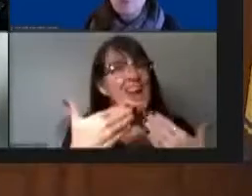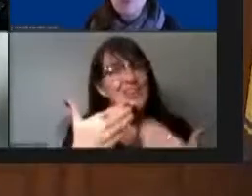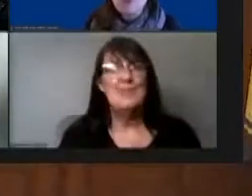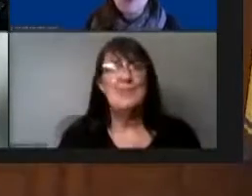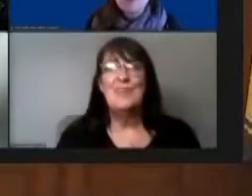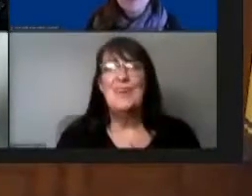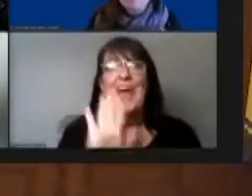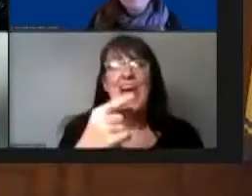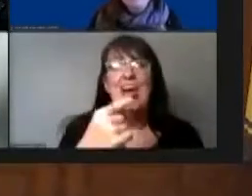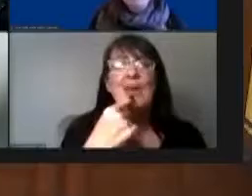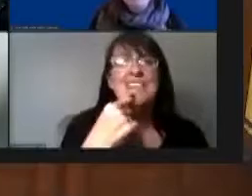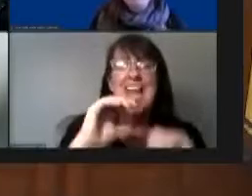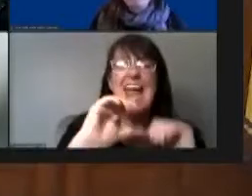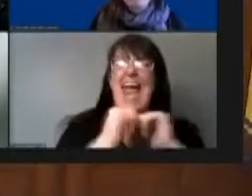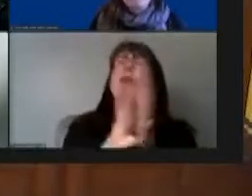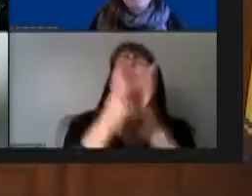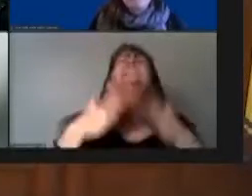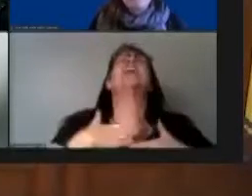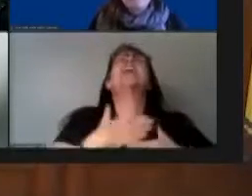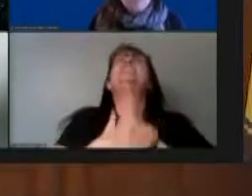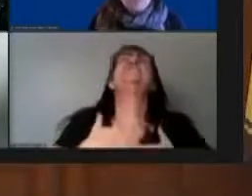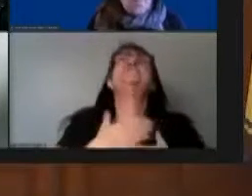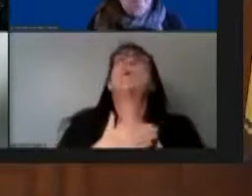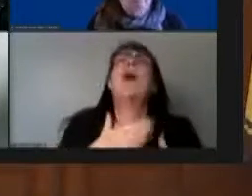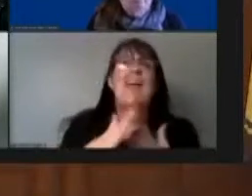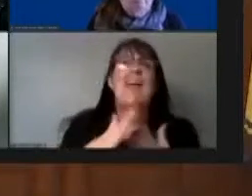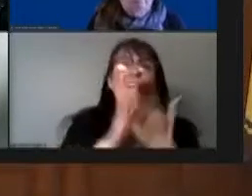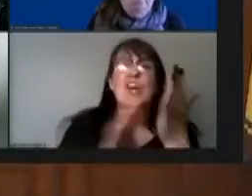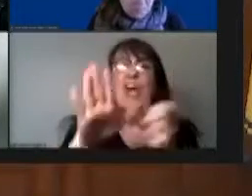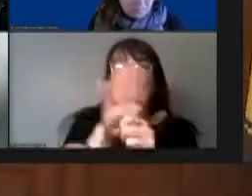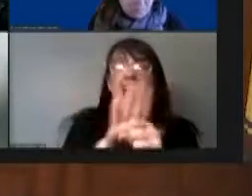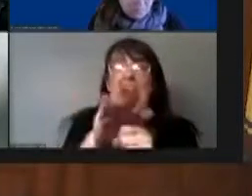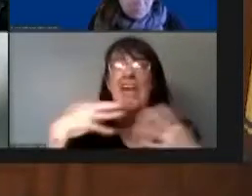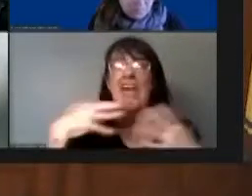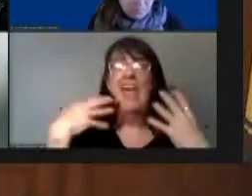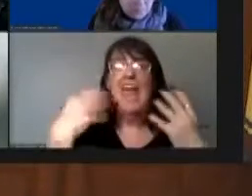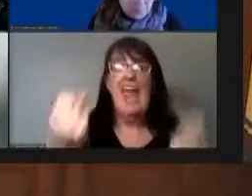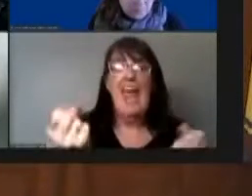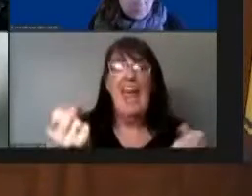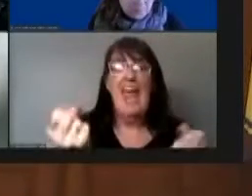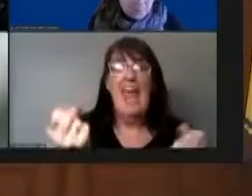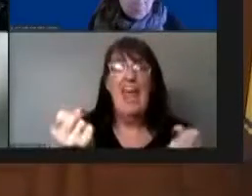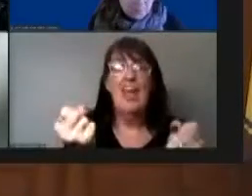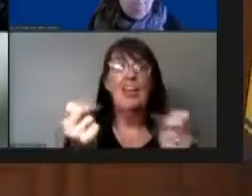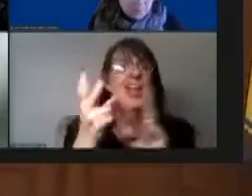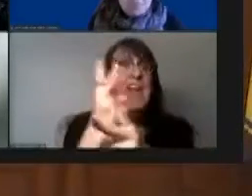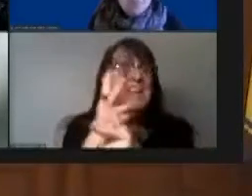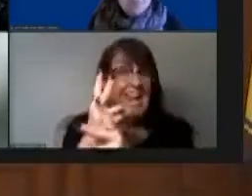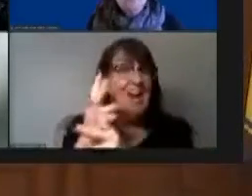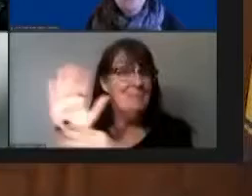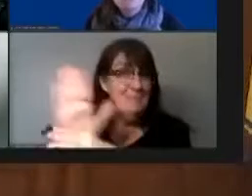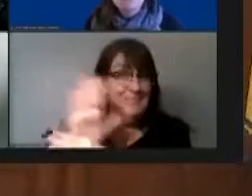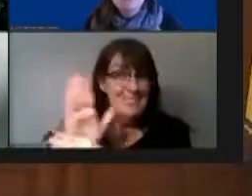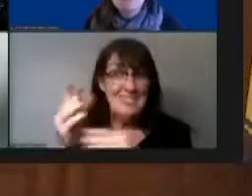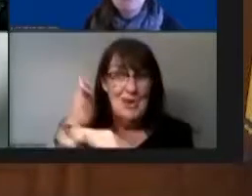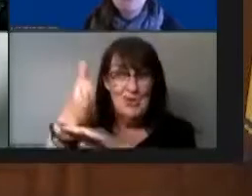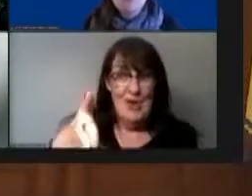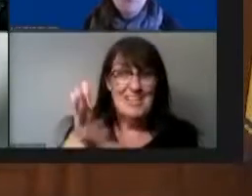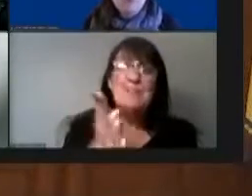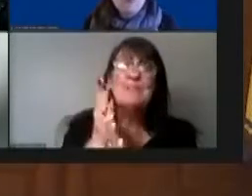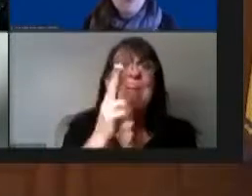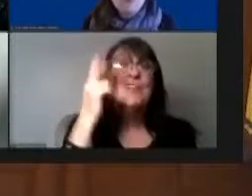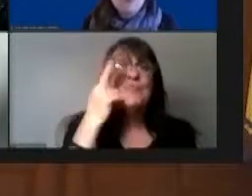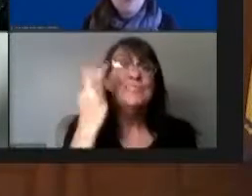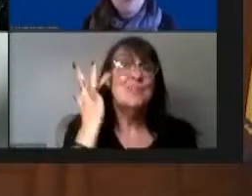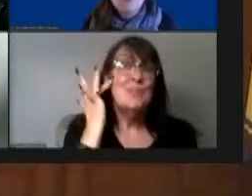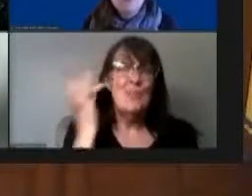much I enjoy the campus. I have a healthcare practice across Highland Ave, and one of the main reasons I took that space was the